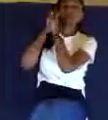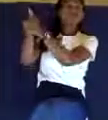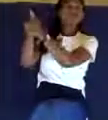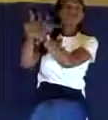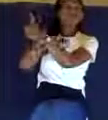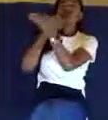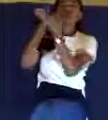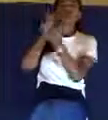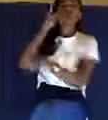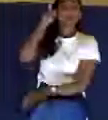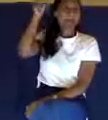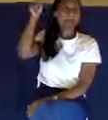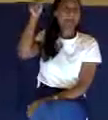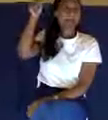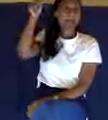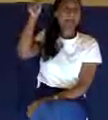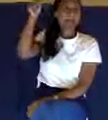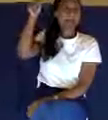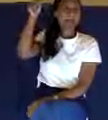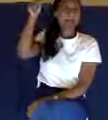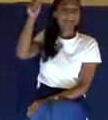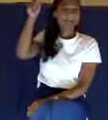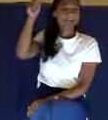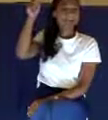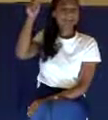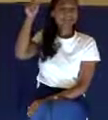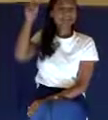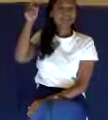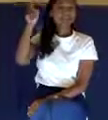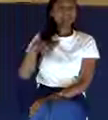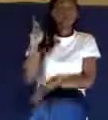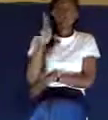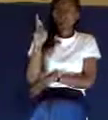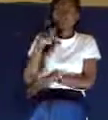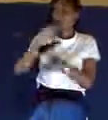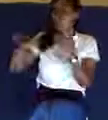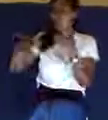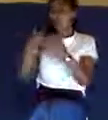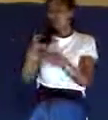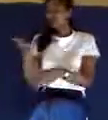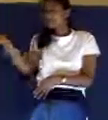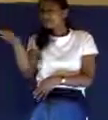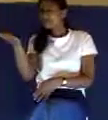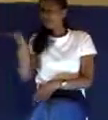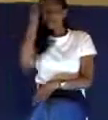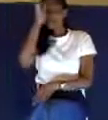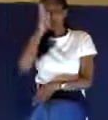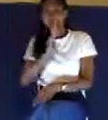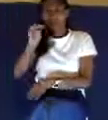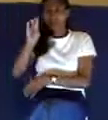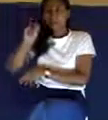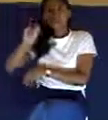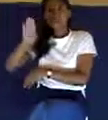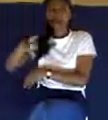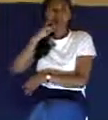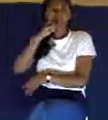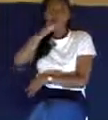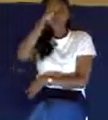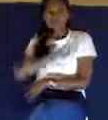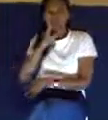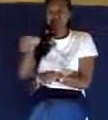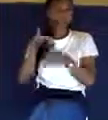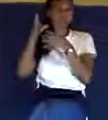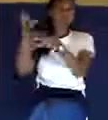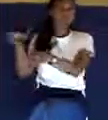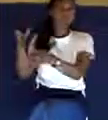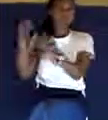serve Him. And she leaves all of the gods of the Moabites behind. She's